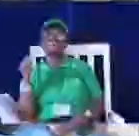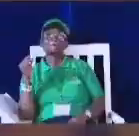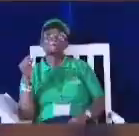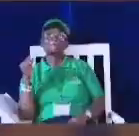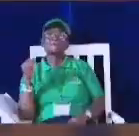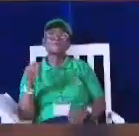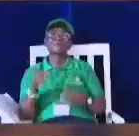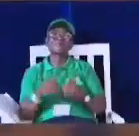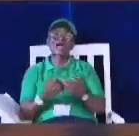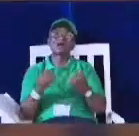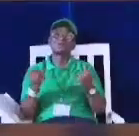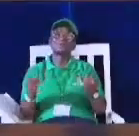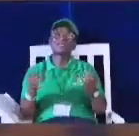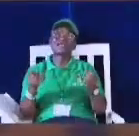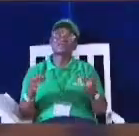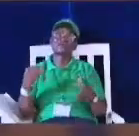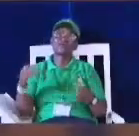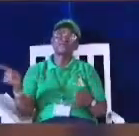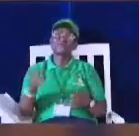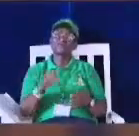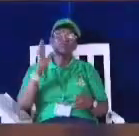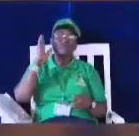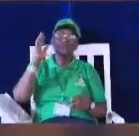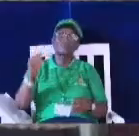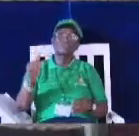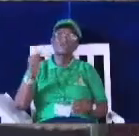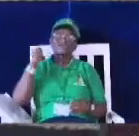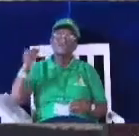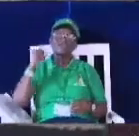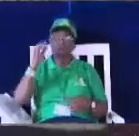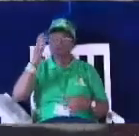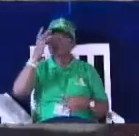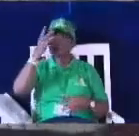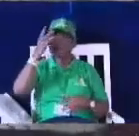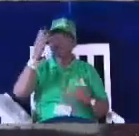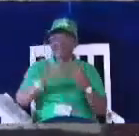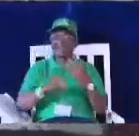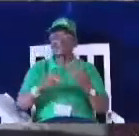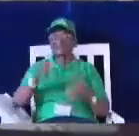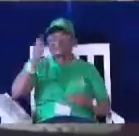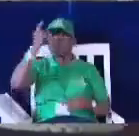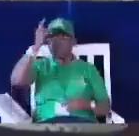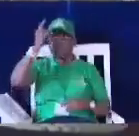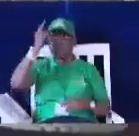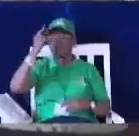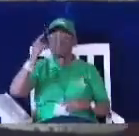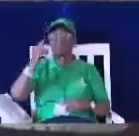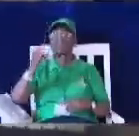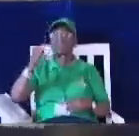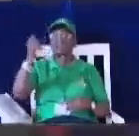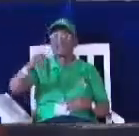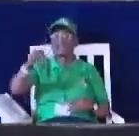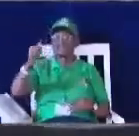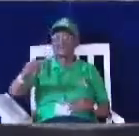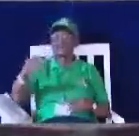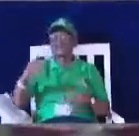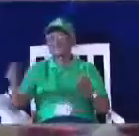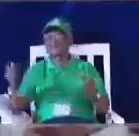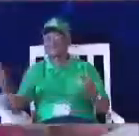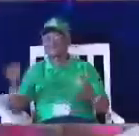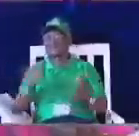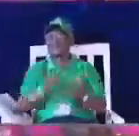How many of you will refuse sickness, disease, anything that is